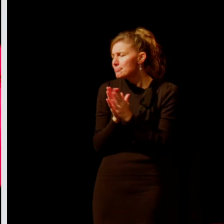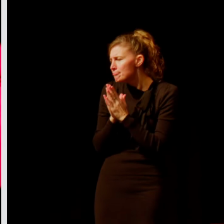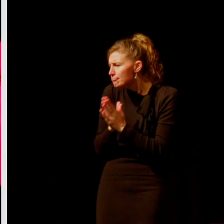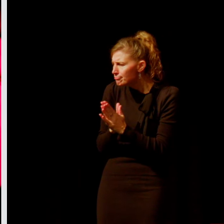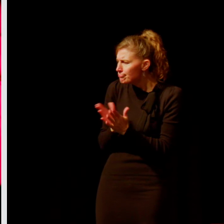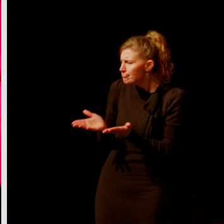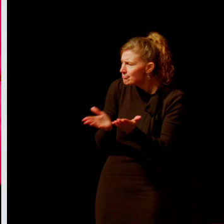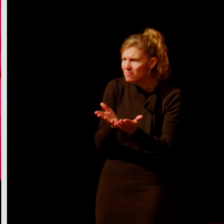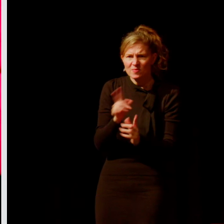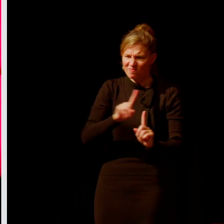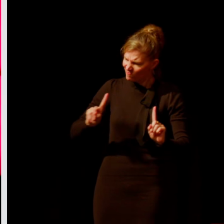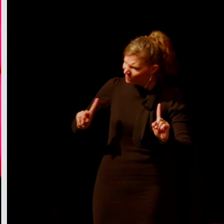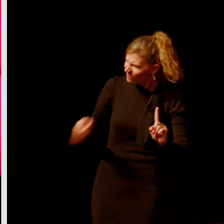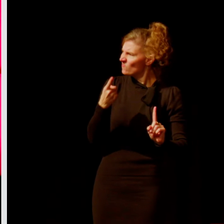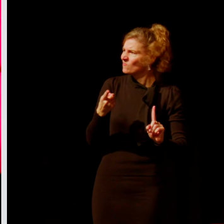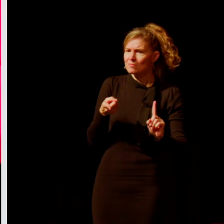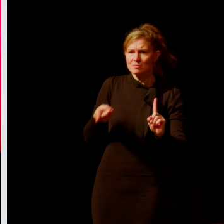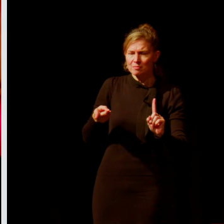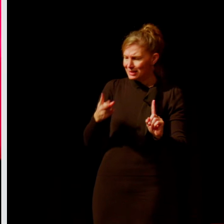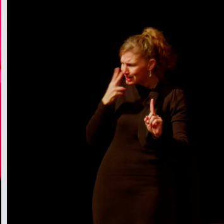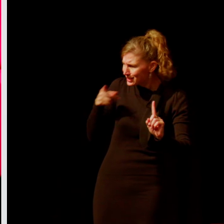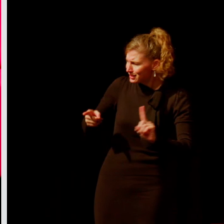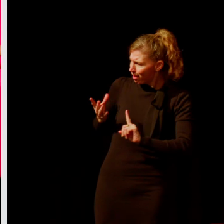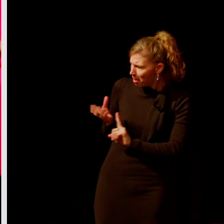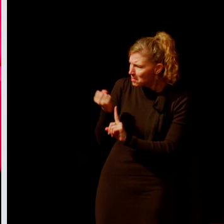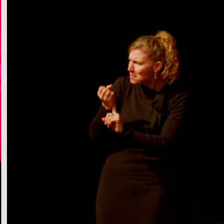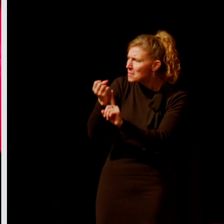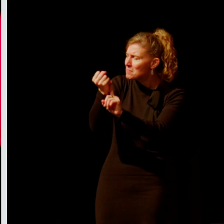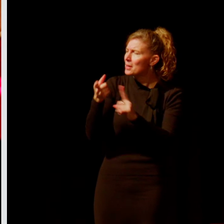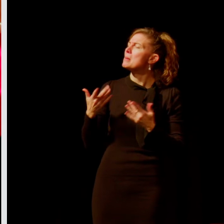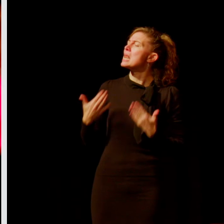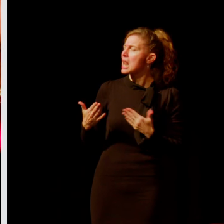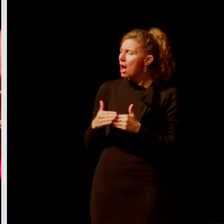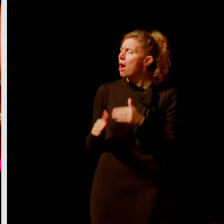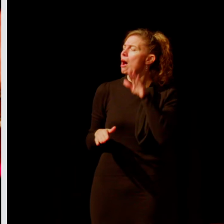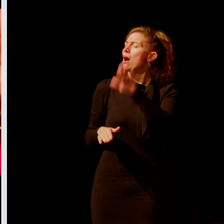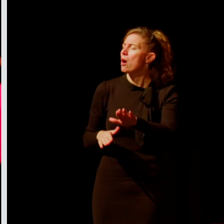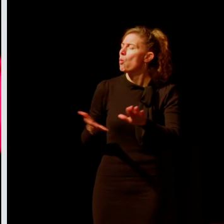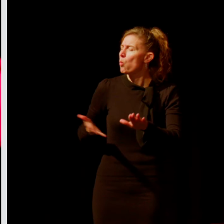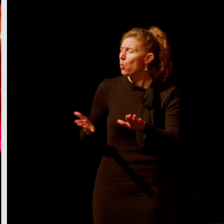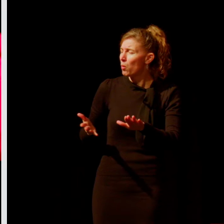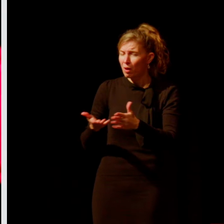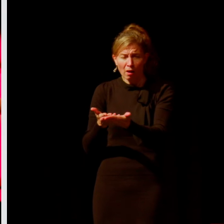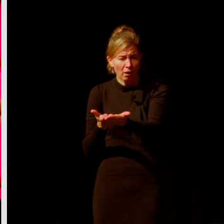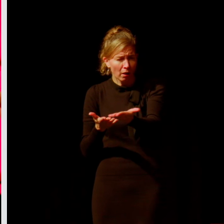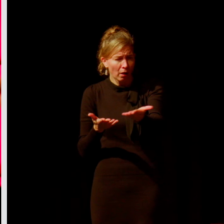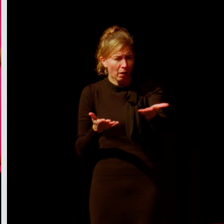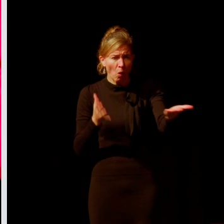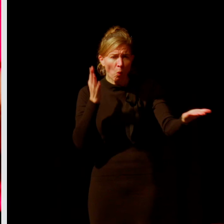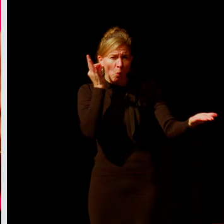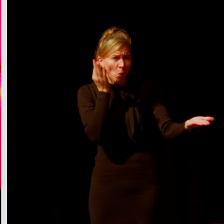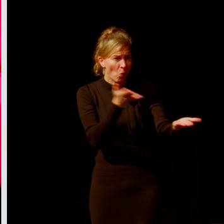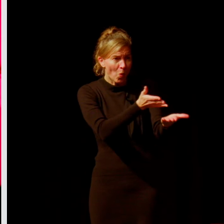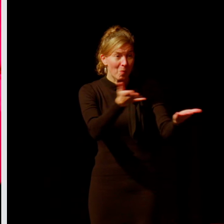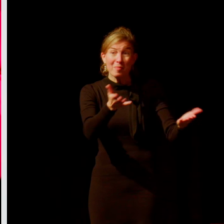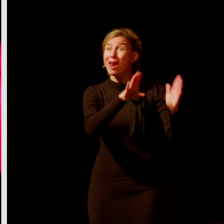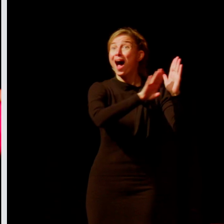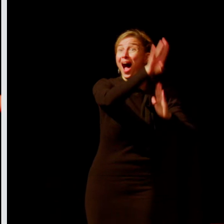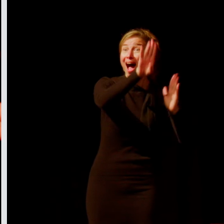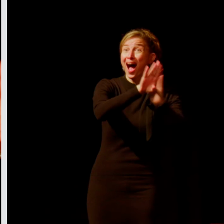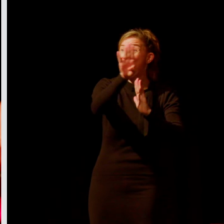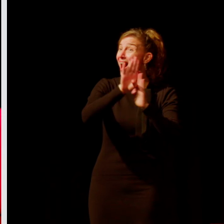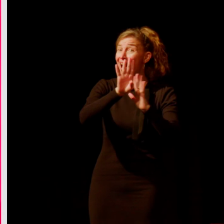look how far you've come. Now, what are you going to do for all these women who are still trapped in their grey?